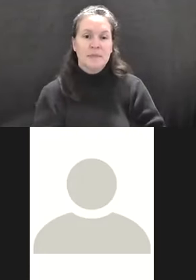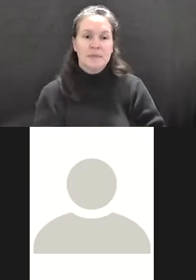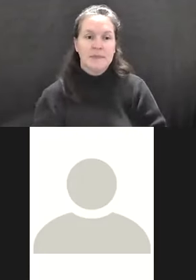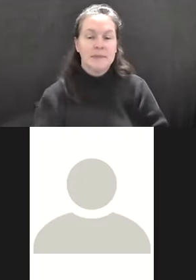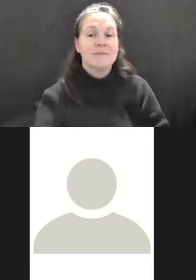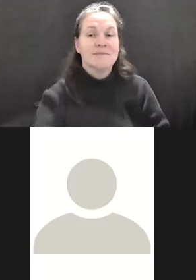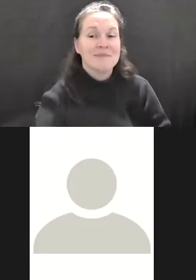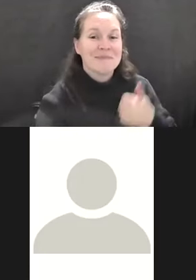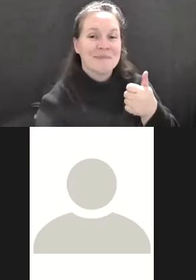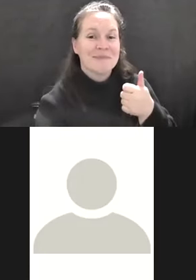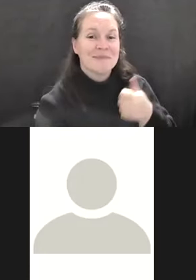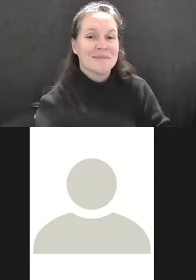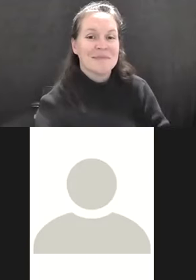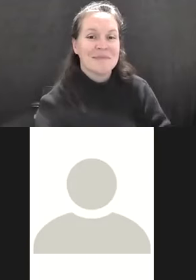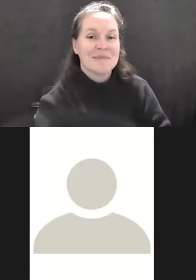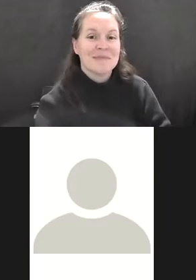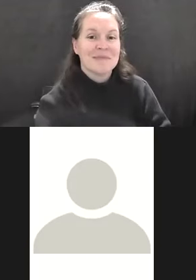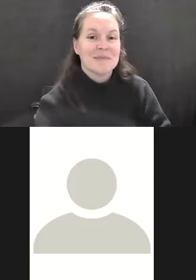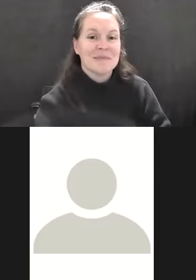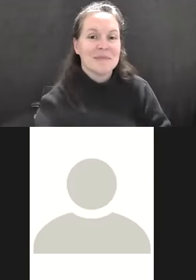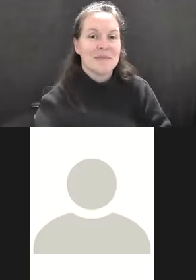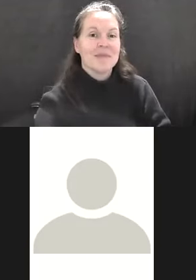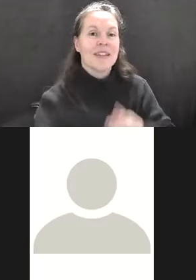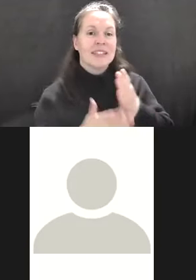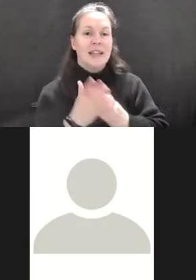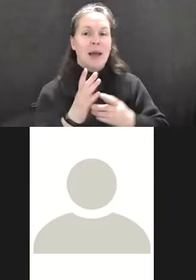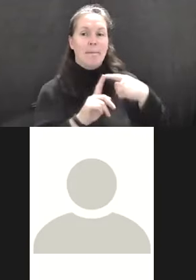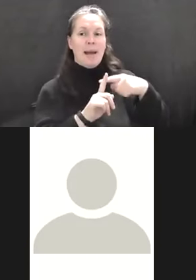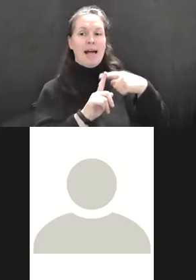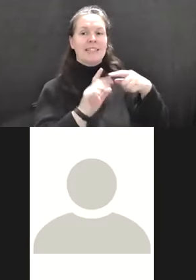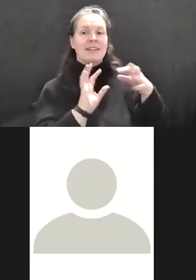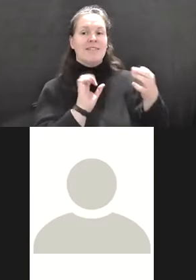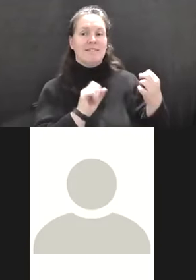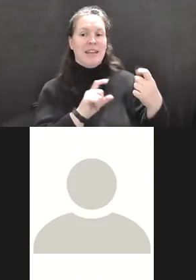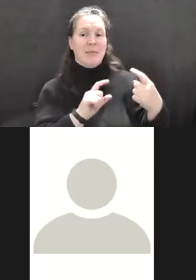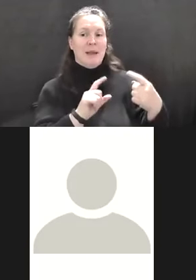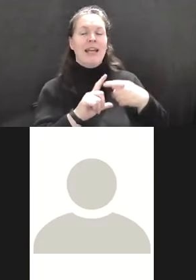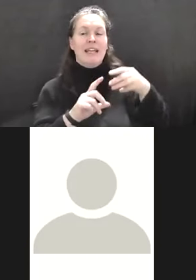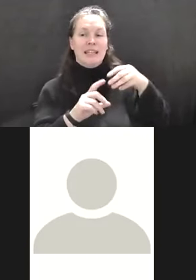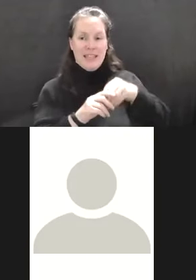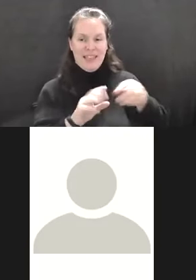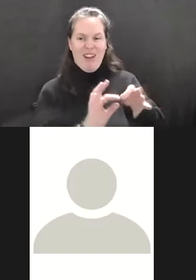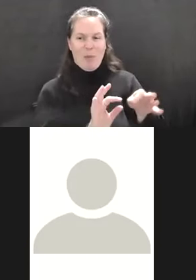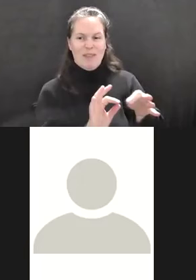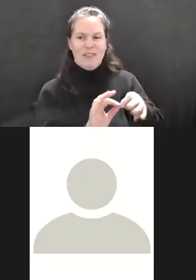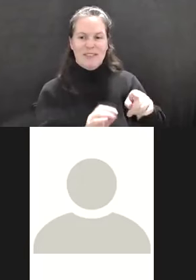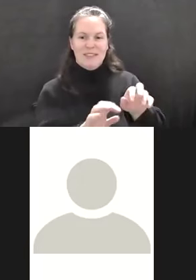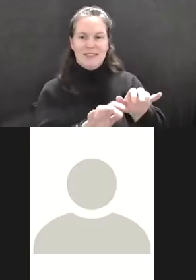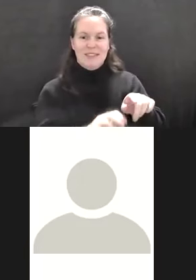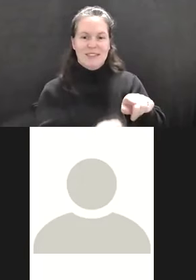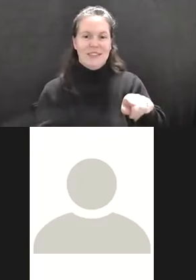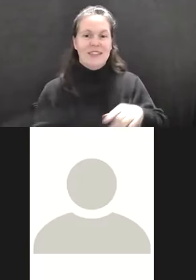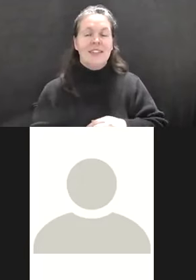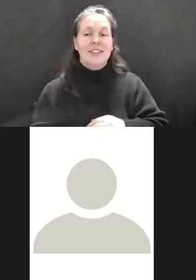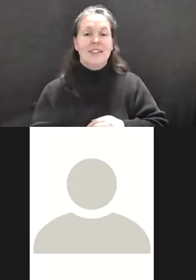All right, we're getting some positive feedback in the comment section. Okay, great. Can you post